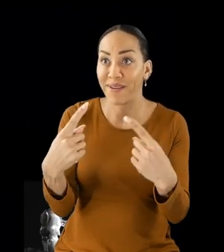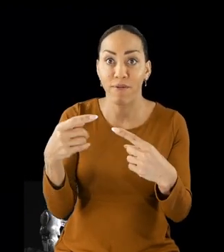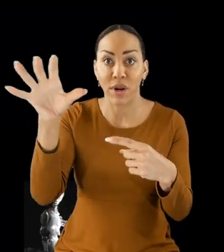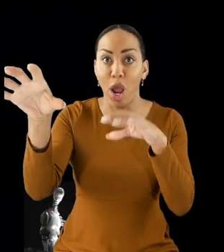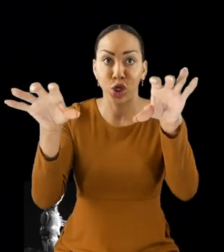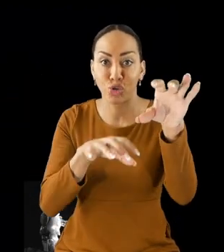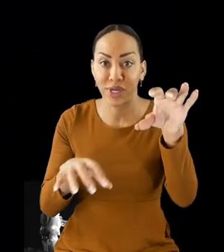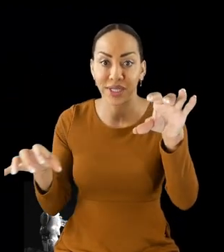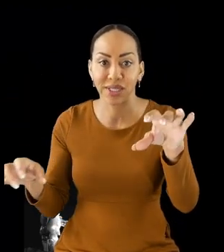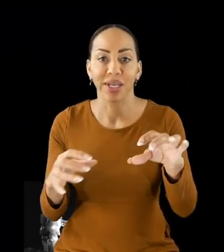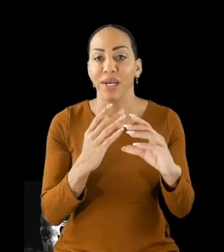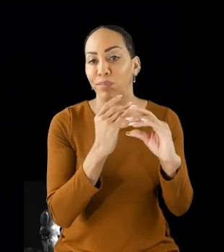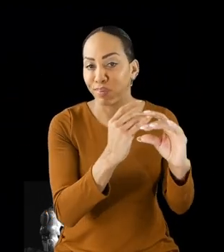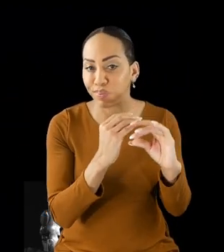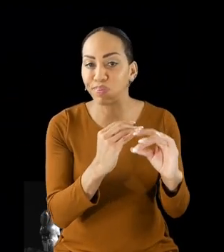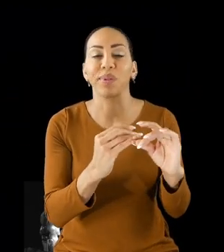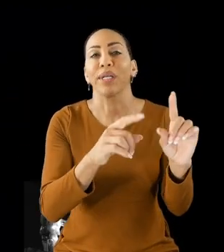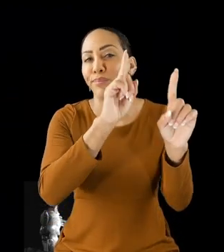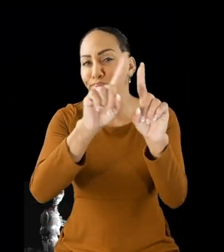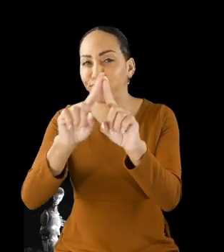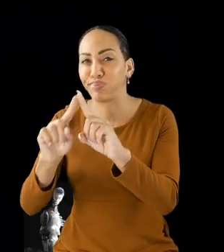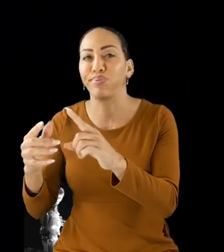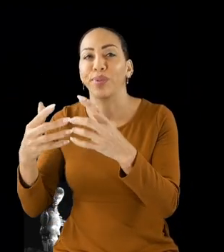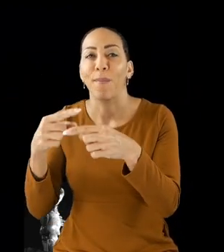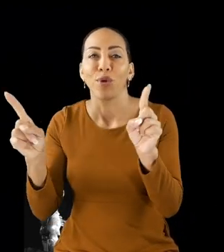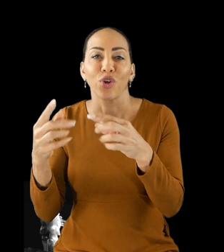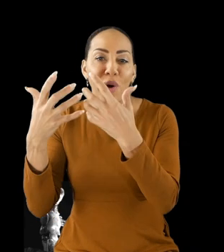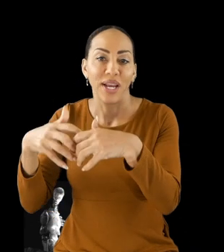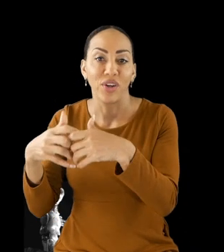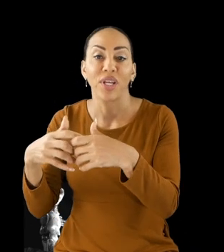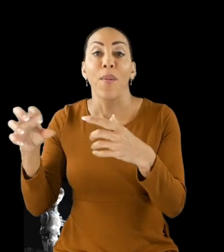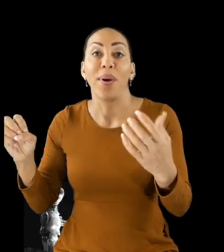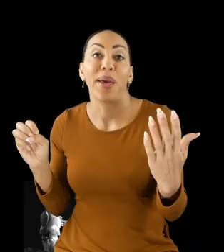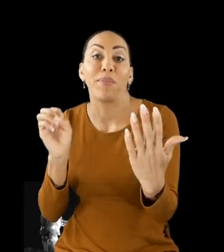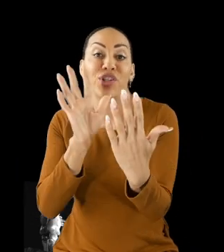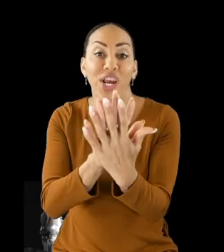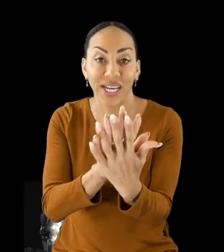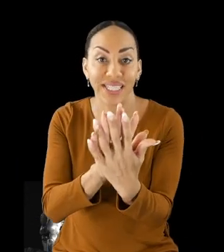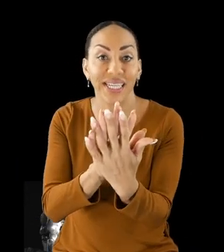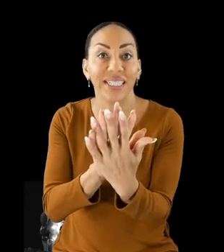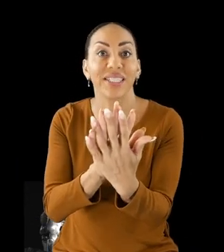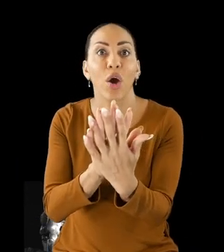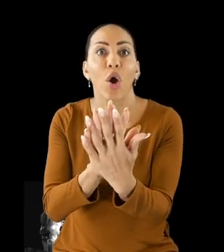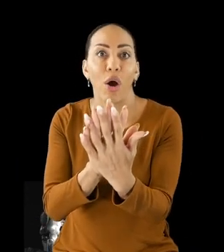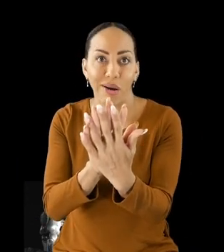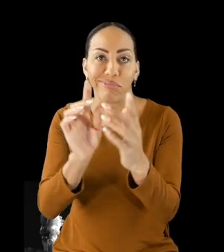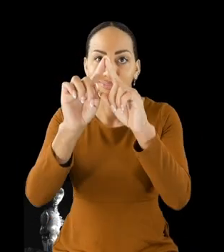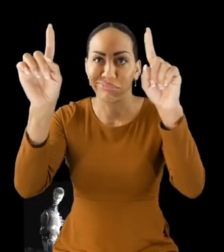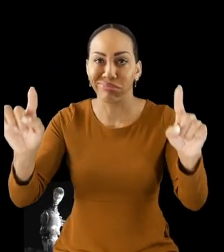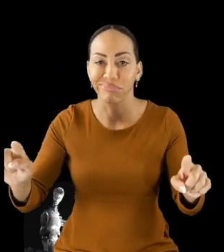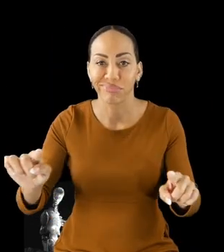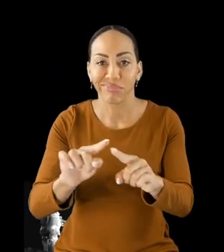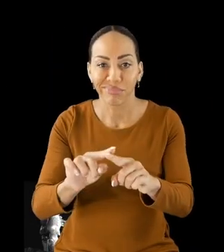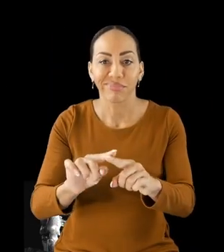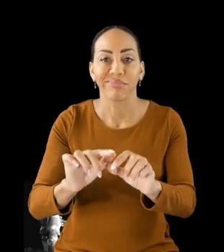four different countries. One was a bagpipe player, and there was a saxophonist and various things. And they were projected in windows on a stage